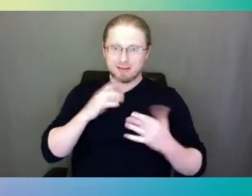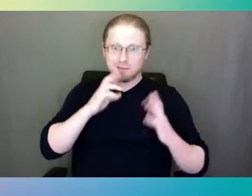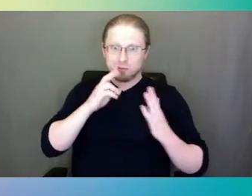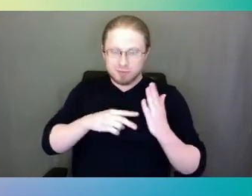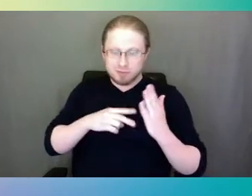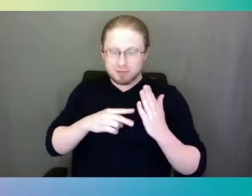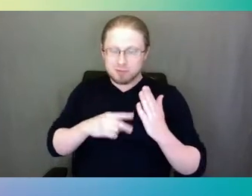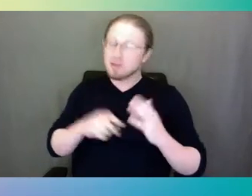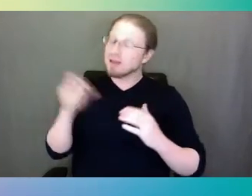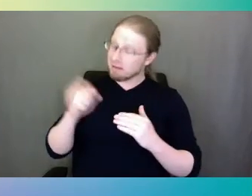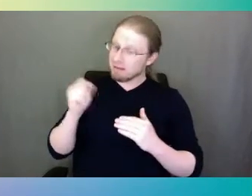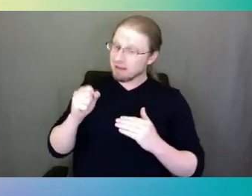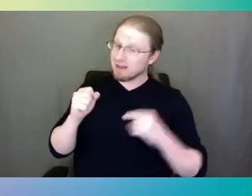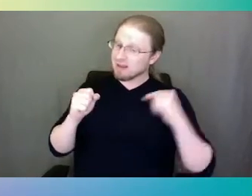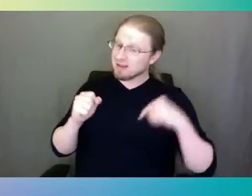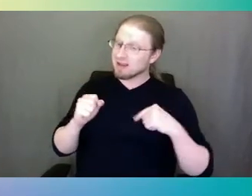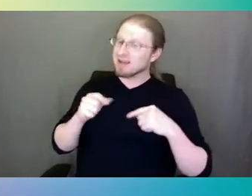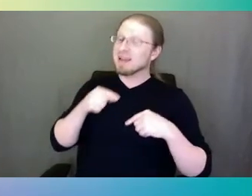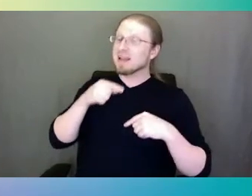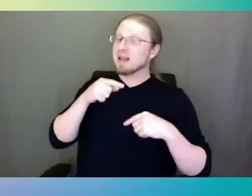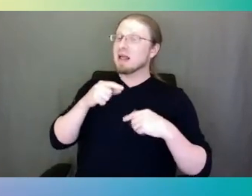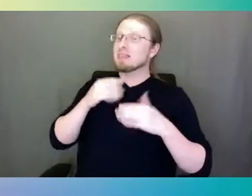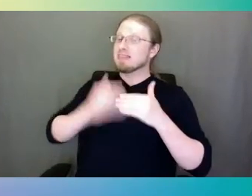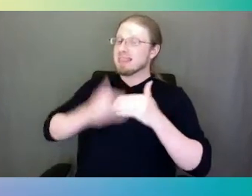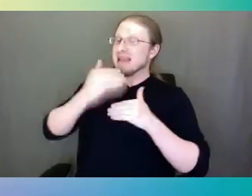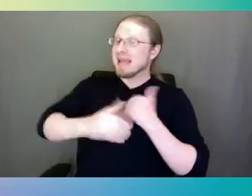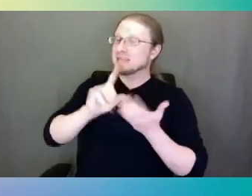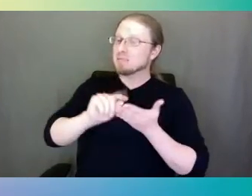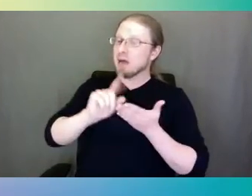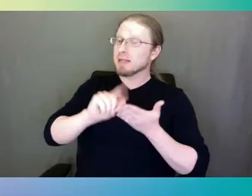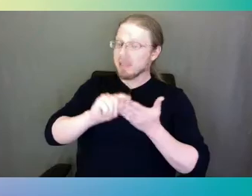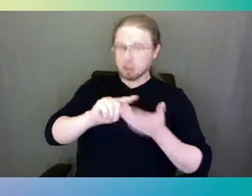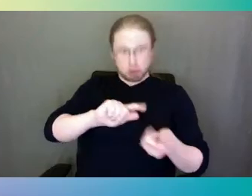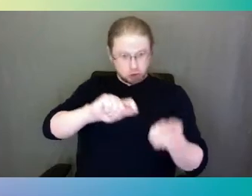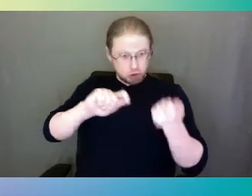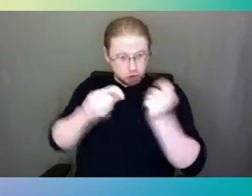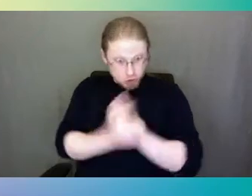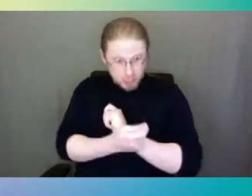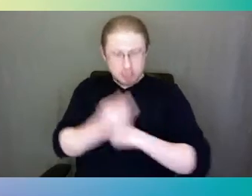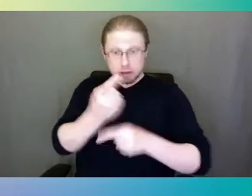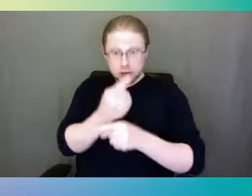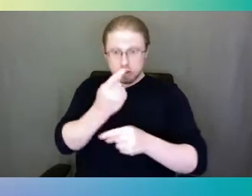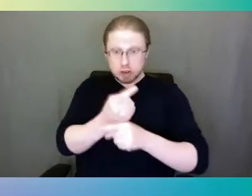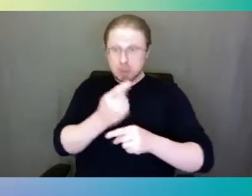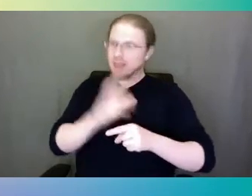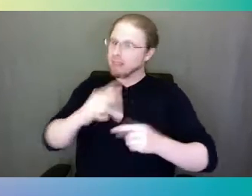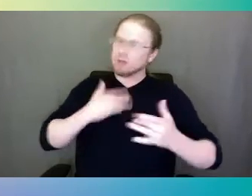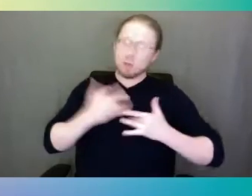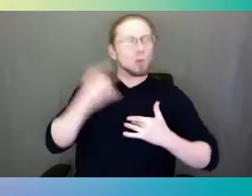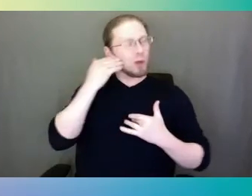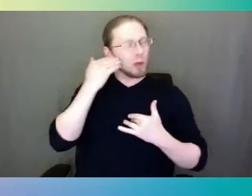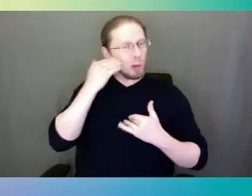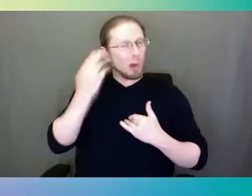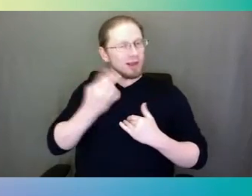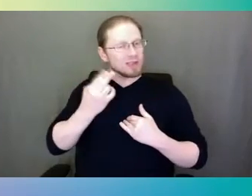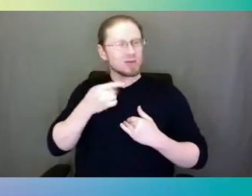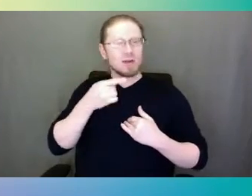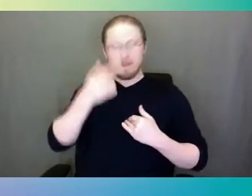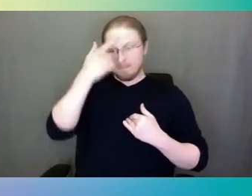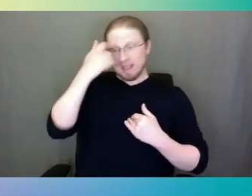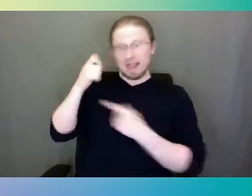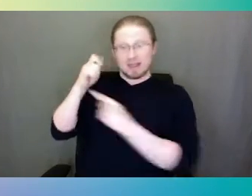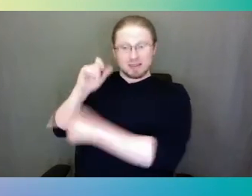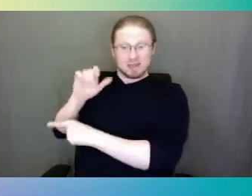a change to the following publication, and it was thrilling. And we know the history of that. They changed it because of David's letter.